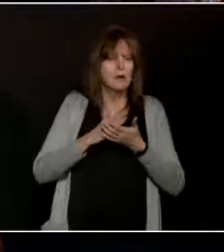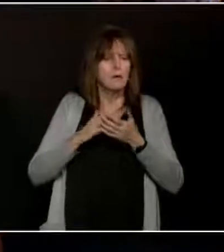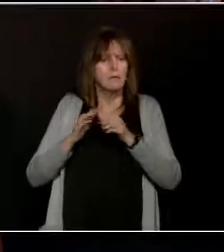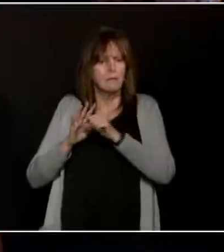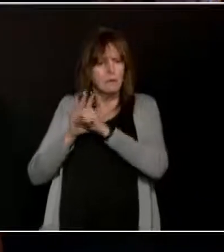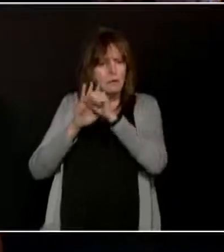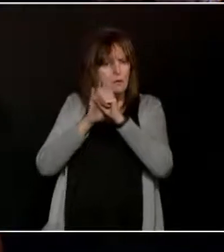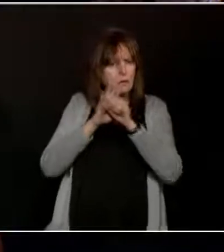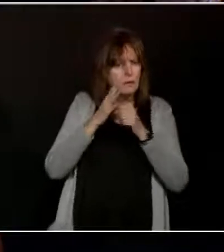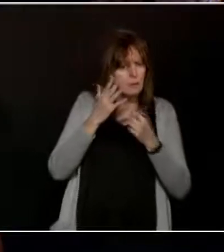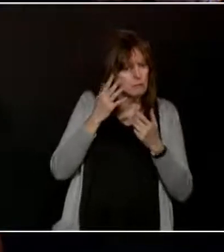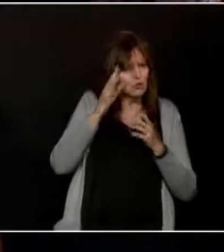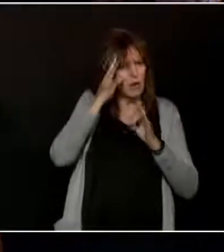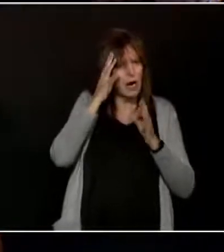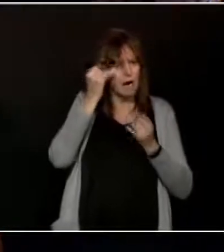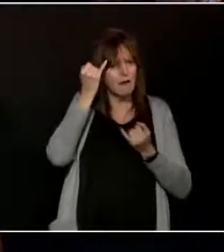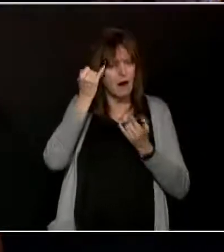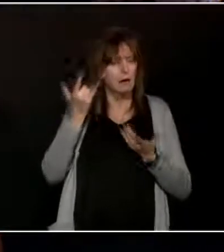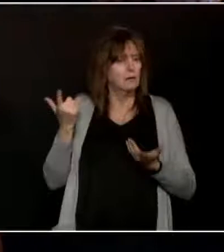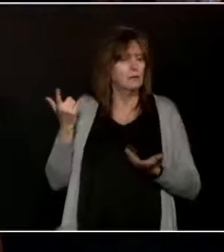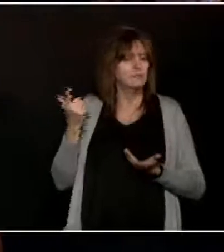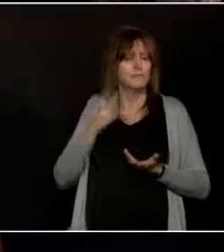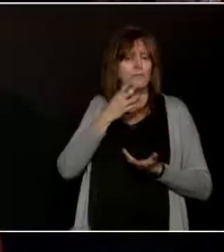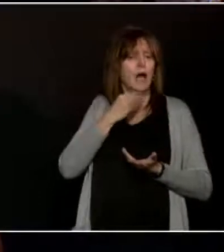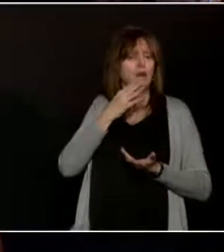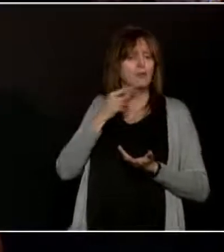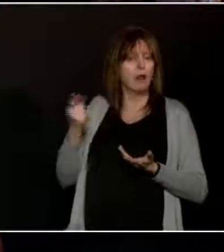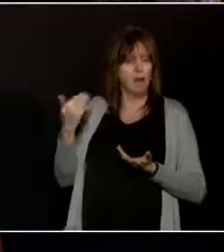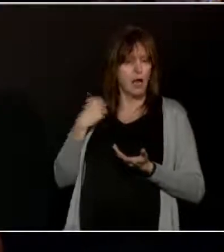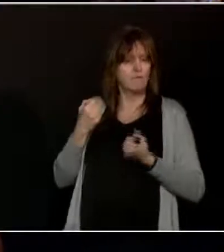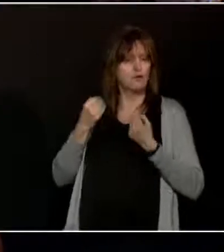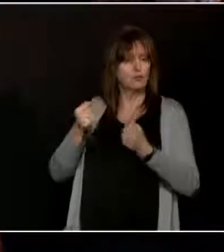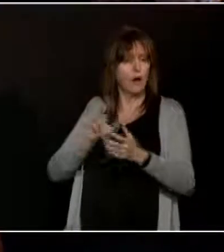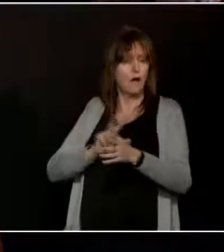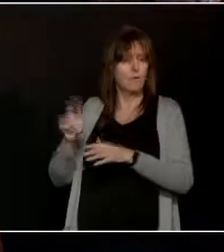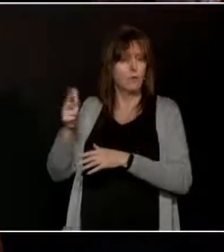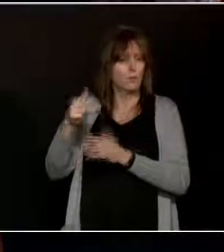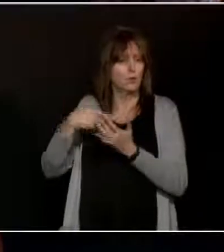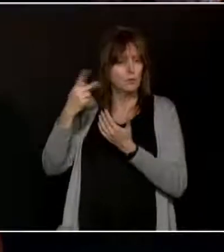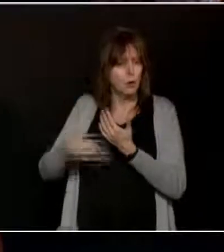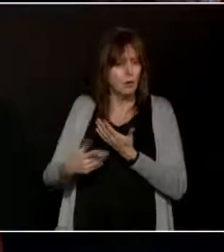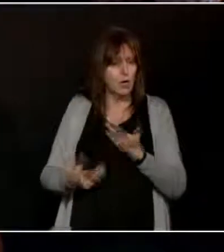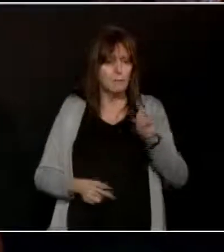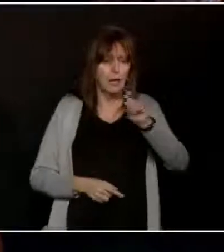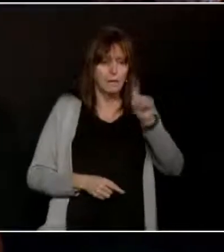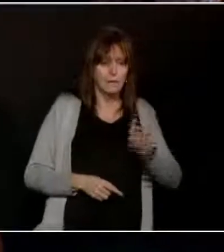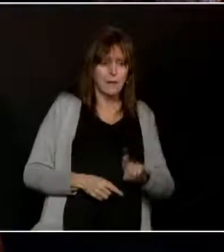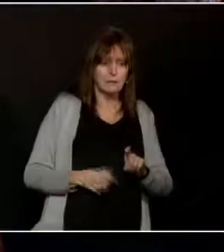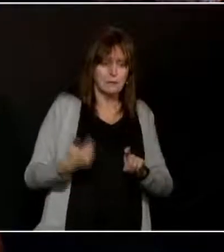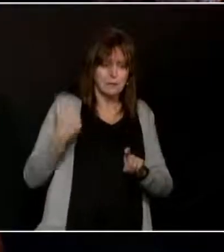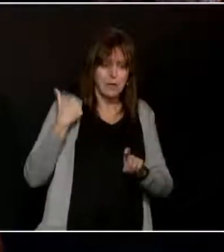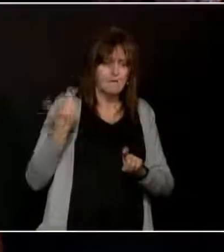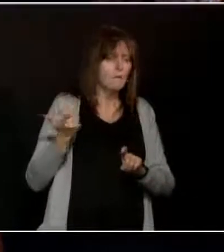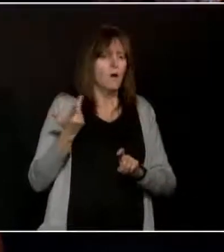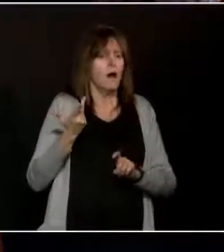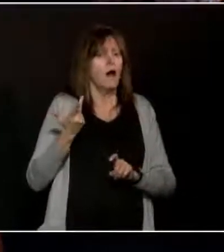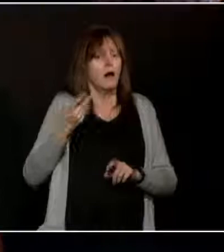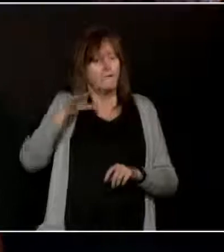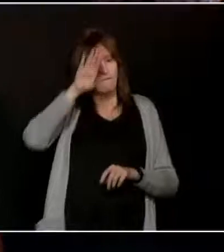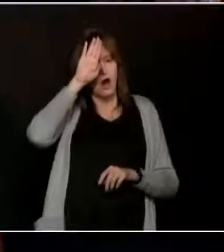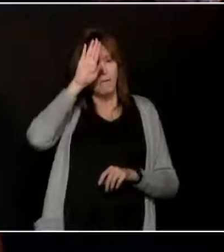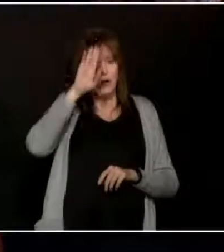drive-through program. Texas just started a program where firefighters are going to people's homes to, as they call them, shut-ins, homes